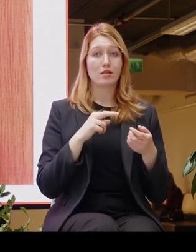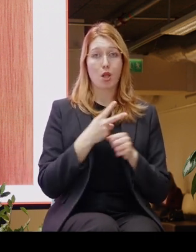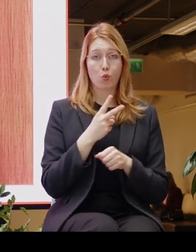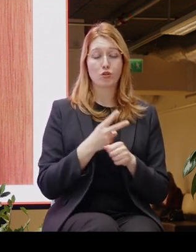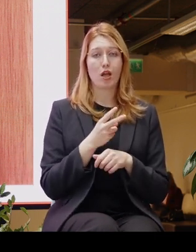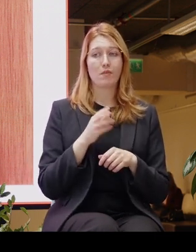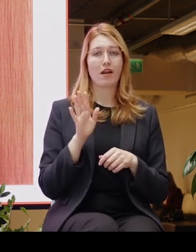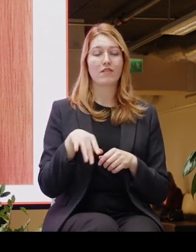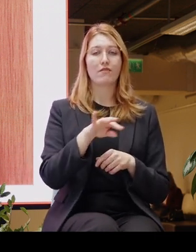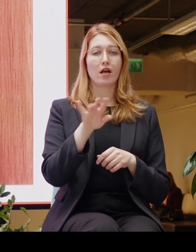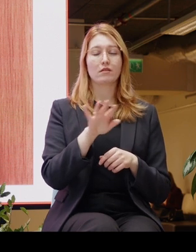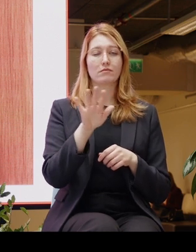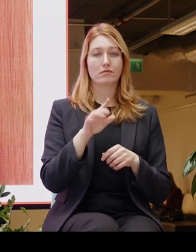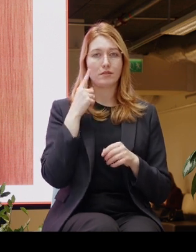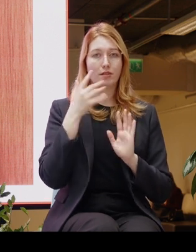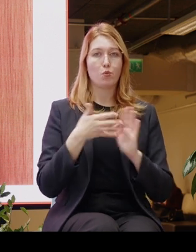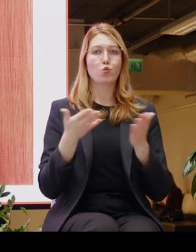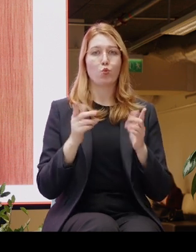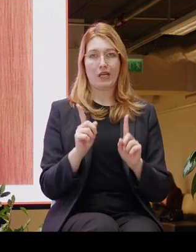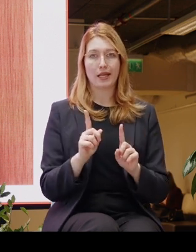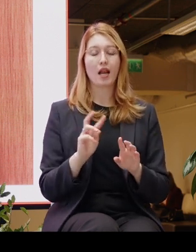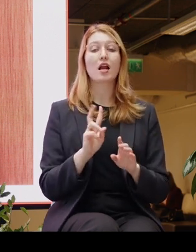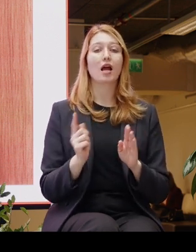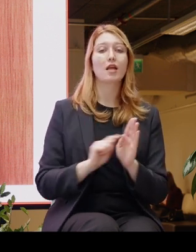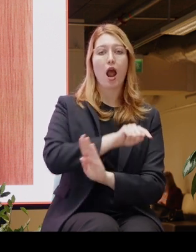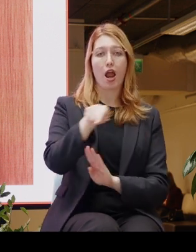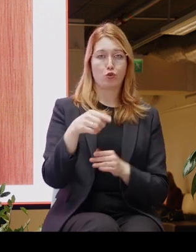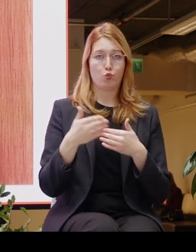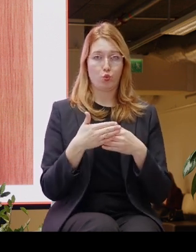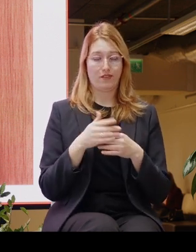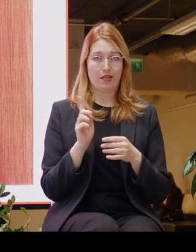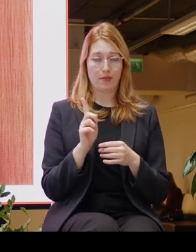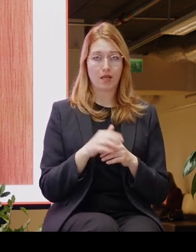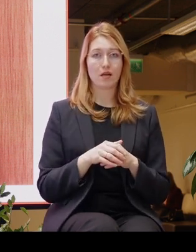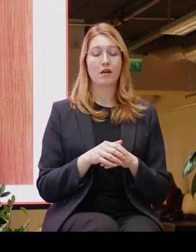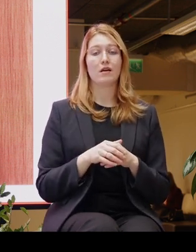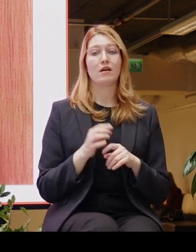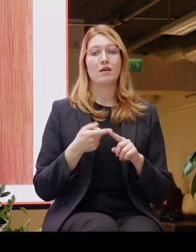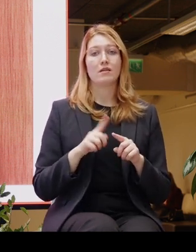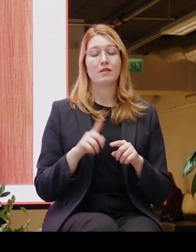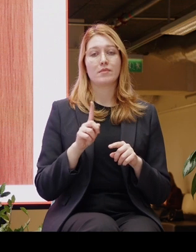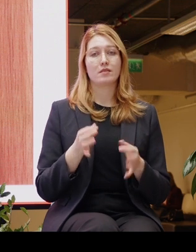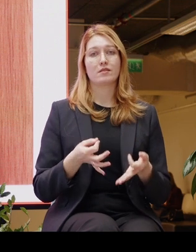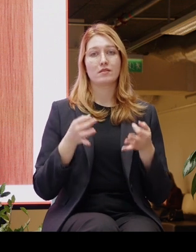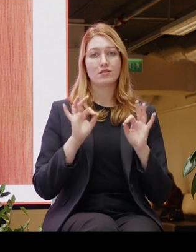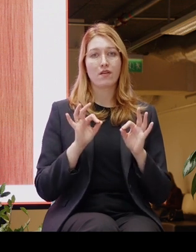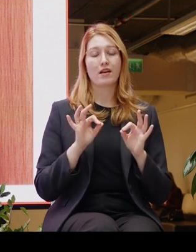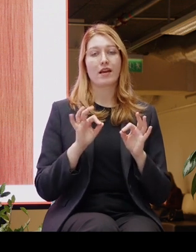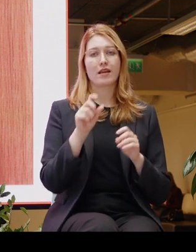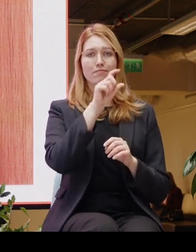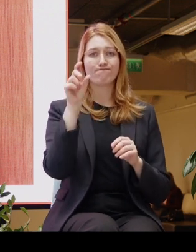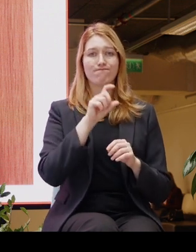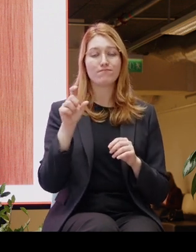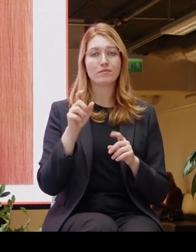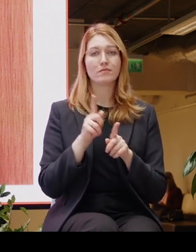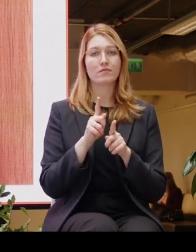know where they are, what's behind the door, and it's also important if we use any labels, it have to